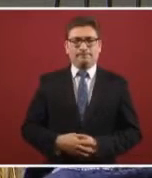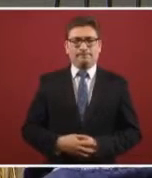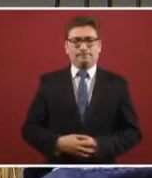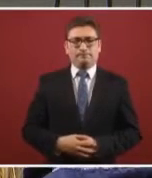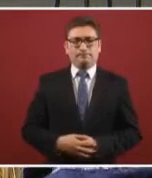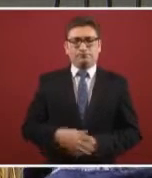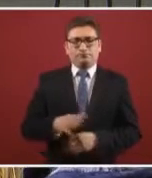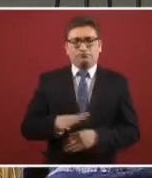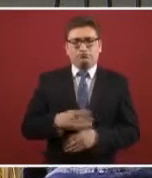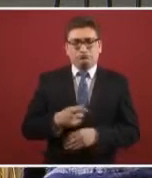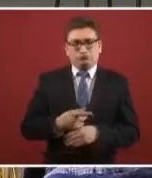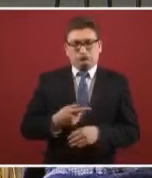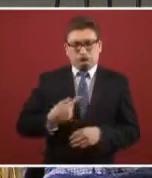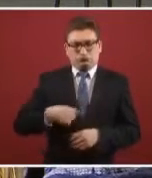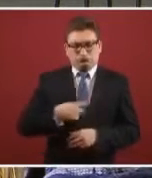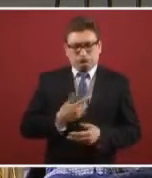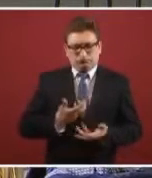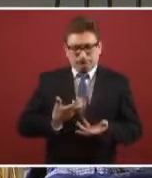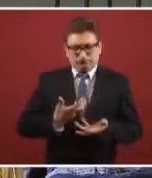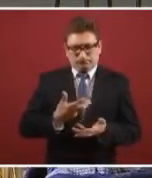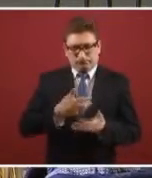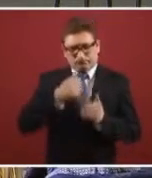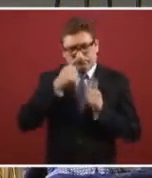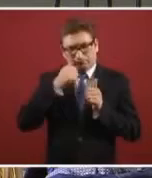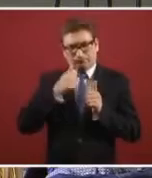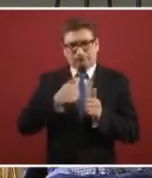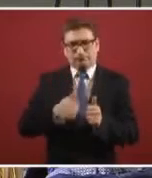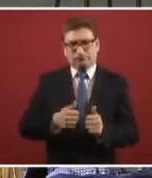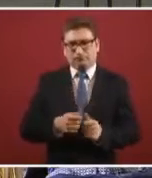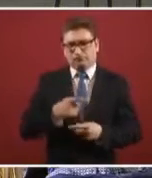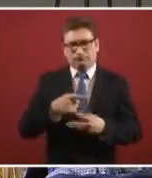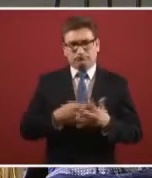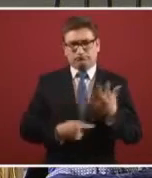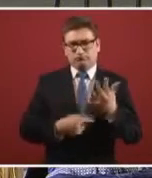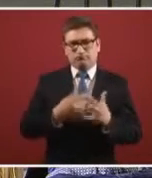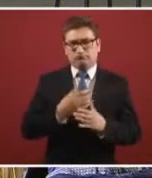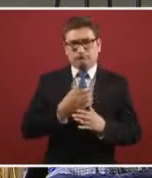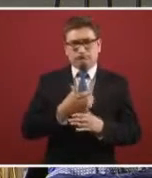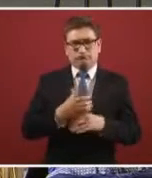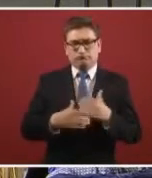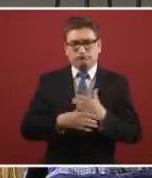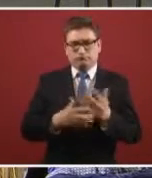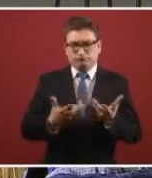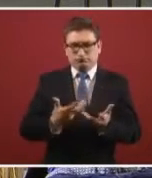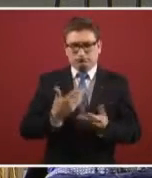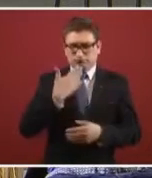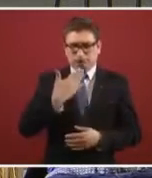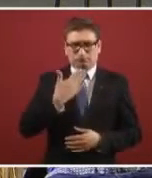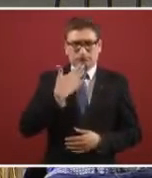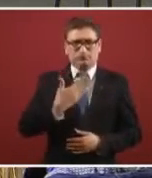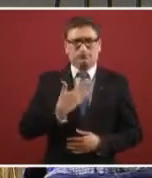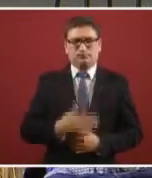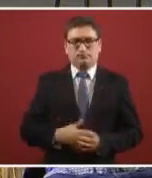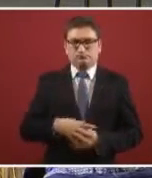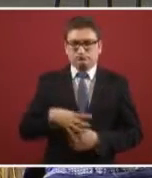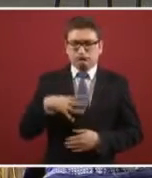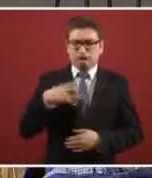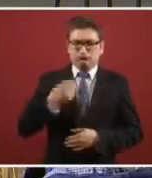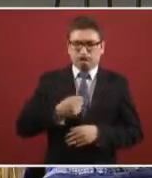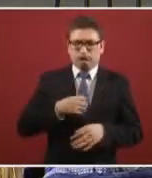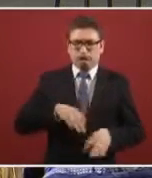atendiendo because we are attending las cosas bien, se está matters well, trabajando de